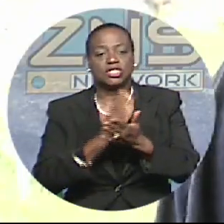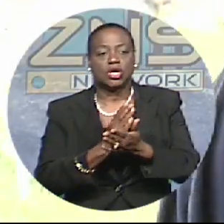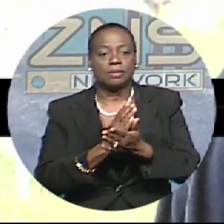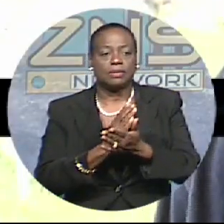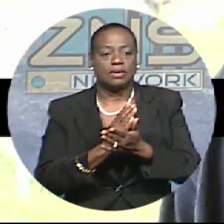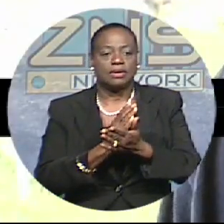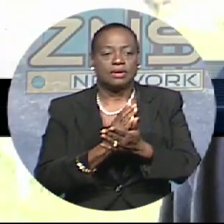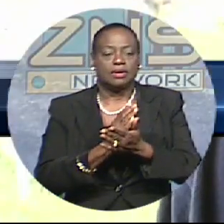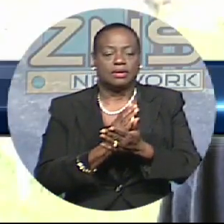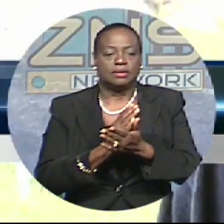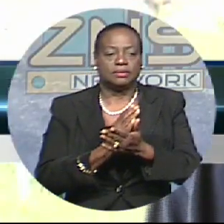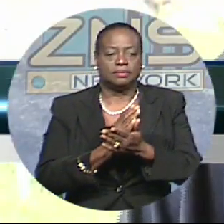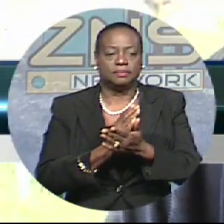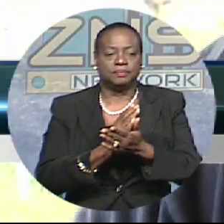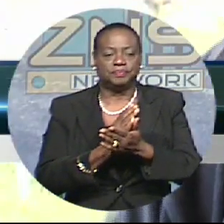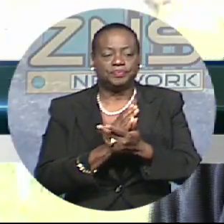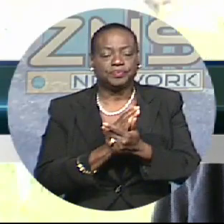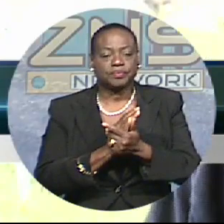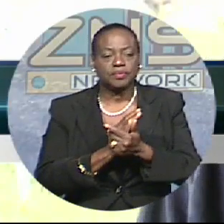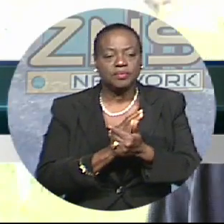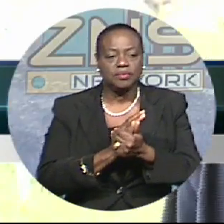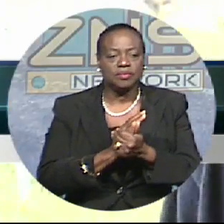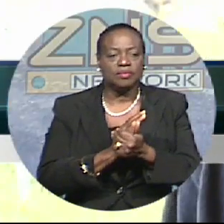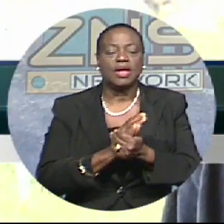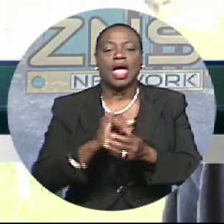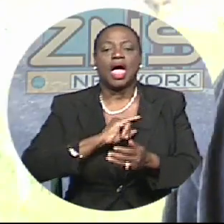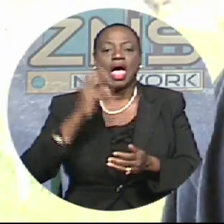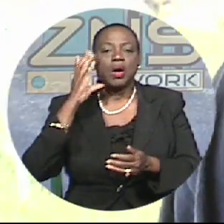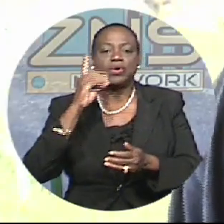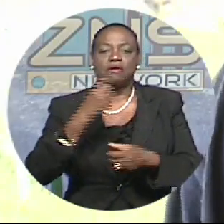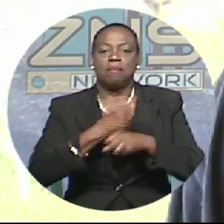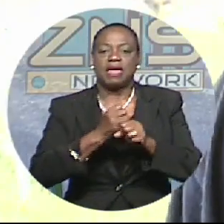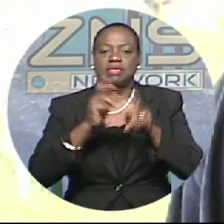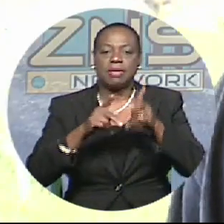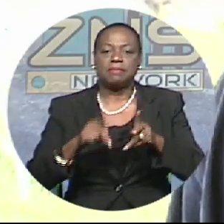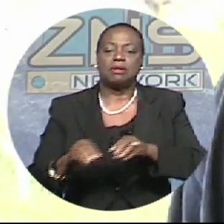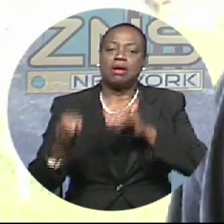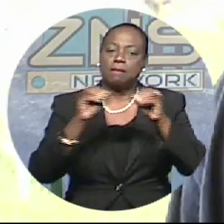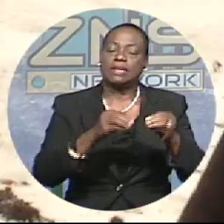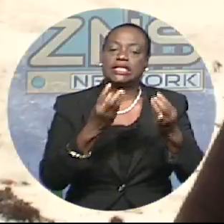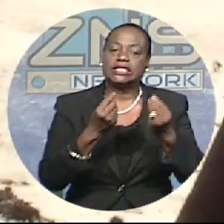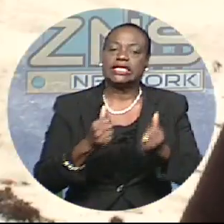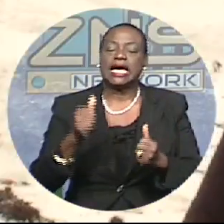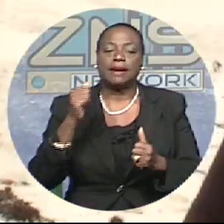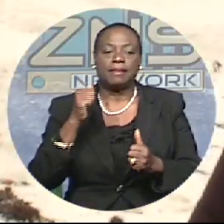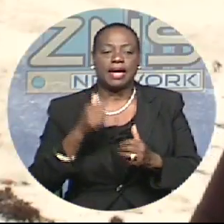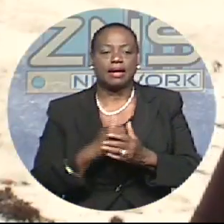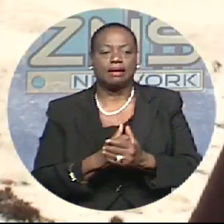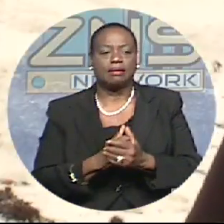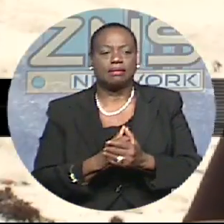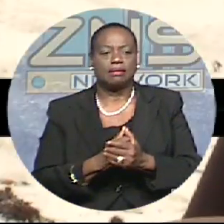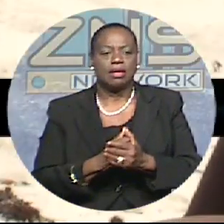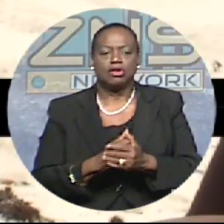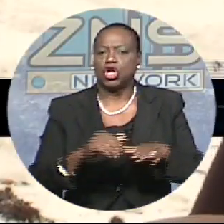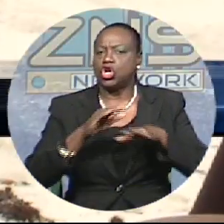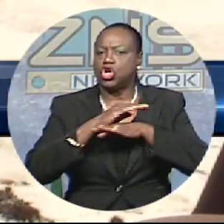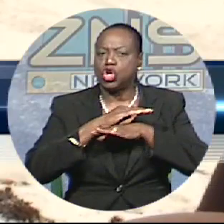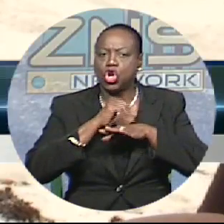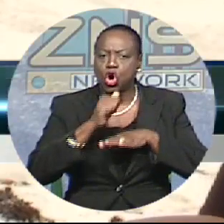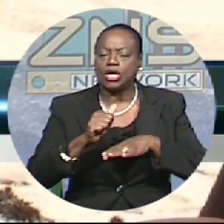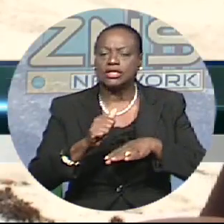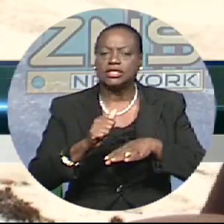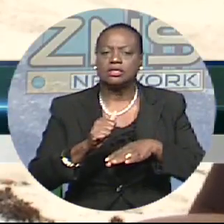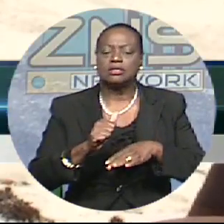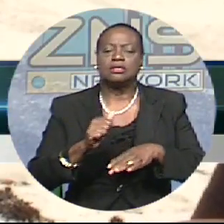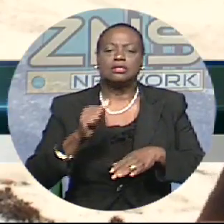don't lock those fellas up a long time, you know what I mean? And I'll make them put the sand back and all, you know what I mean? Because it's wrong and it shouldn't be happening. They're not supposed to disturb the beaches, the